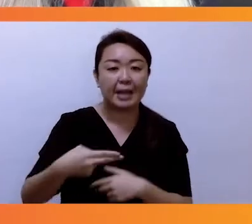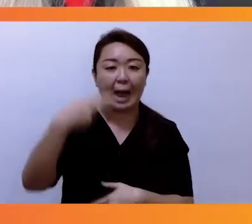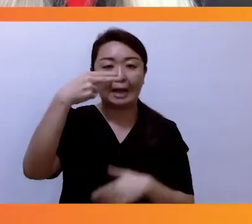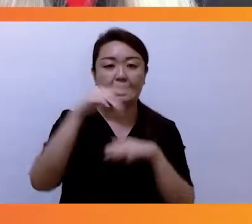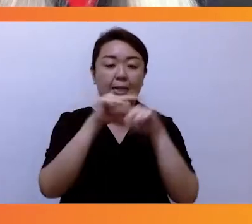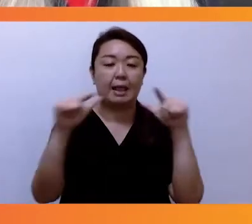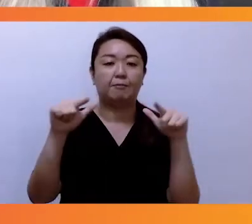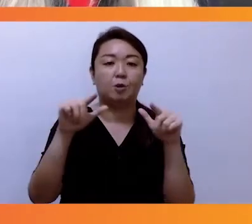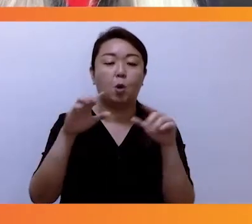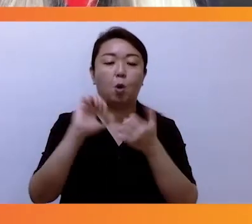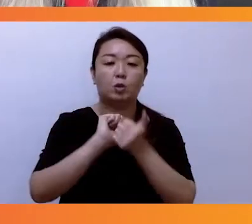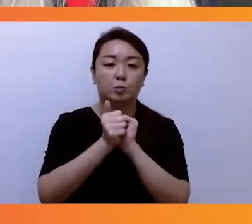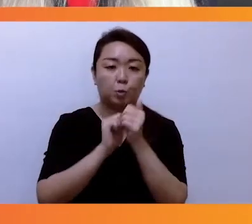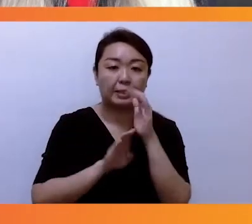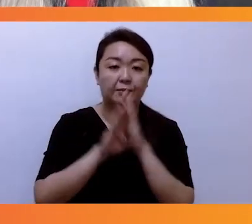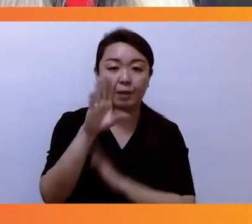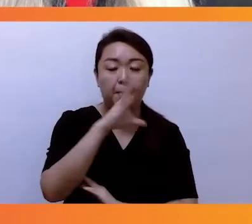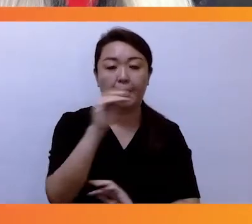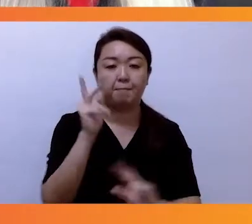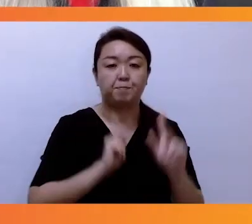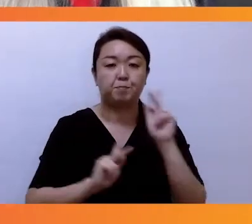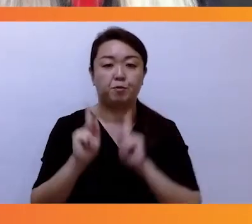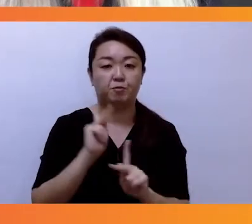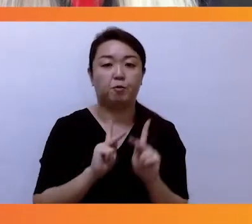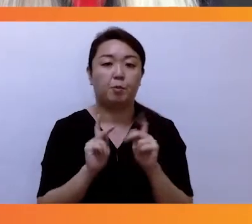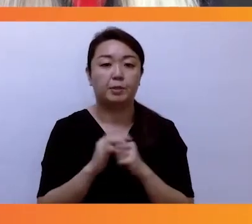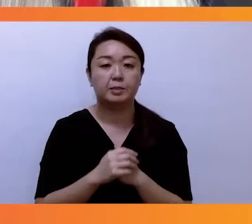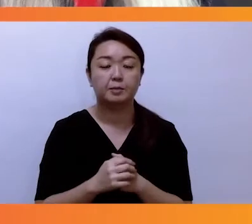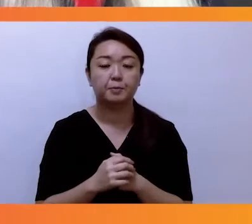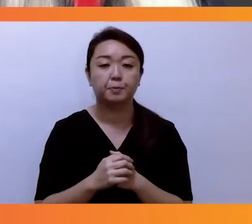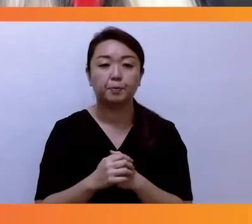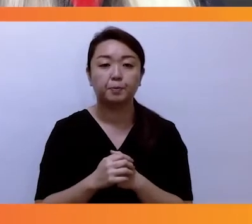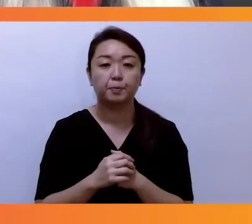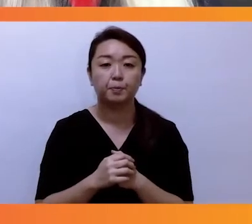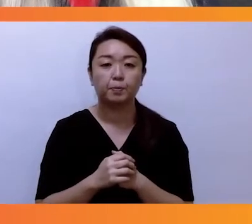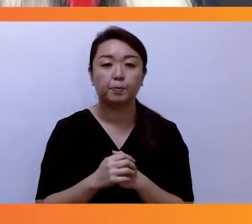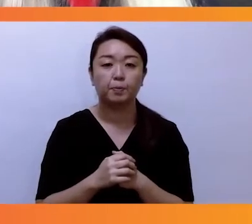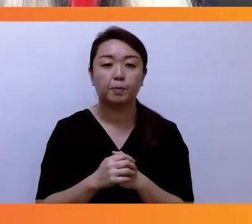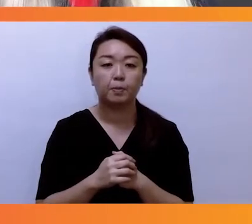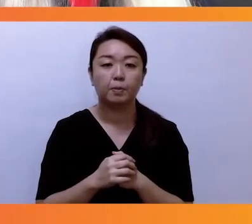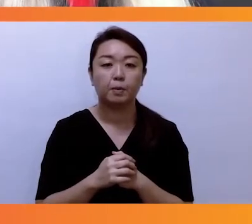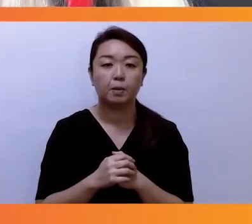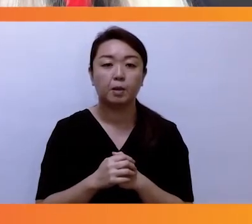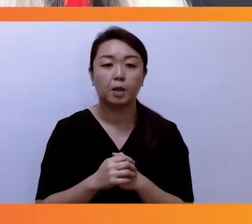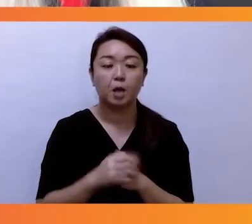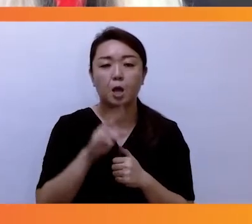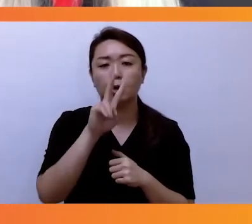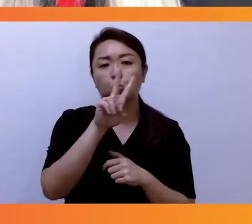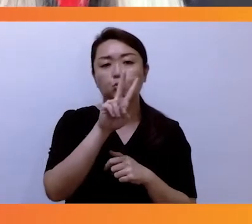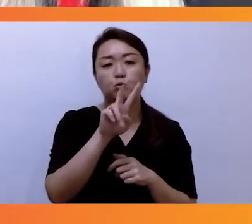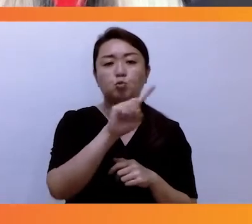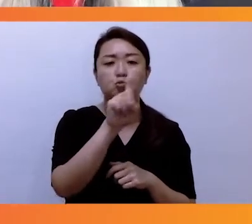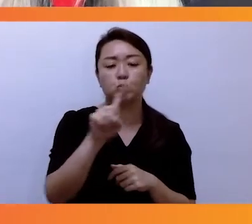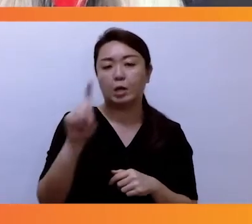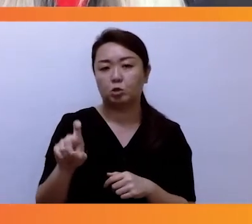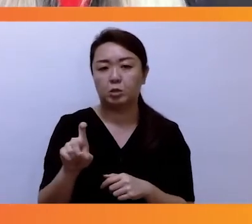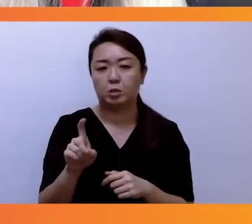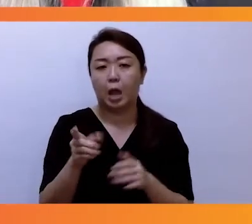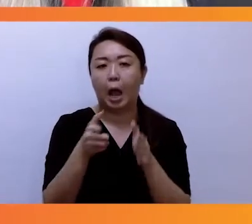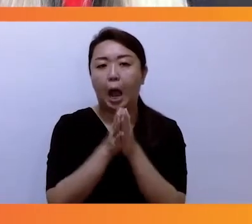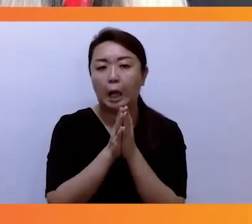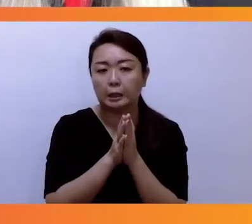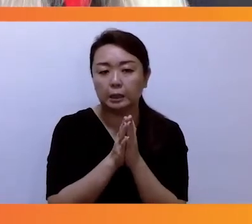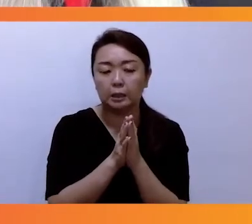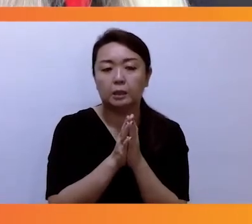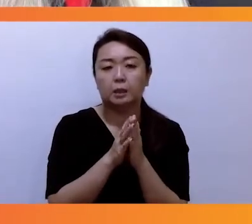can have the highest level of sport development and performance possible. Two main questions to